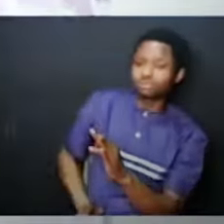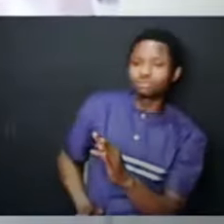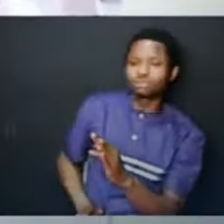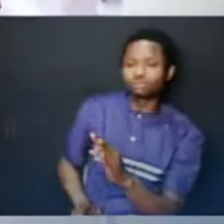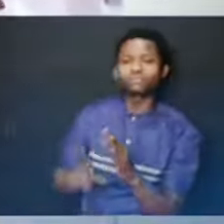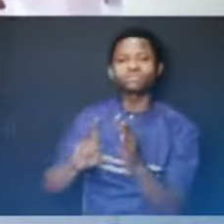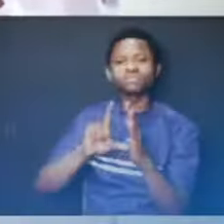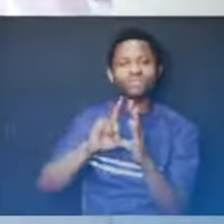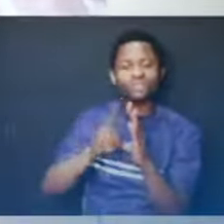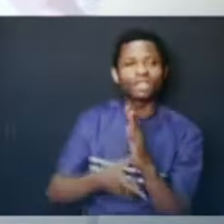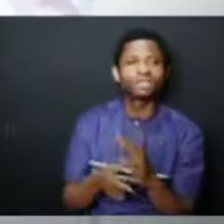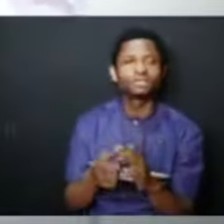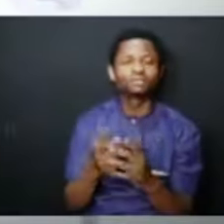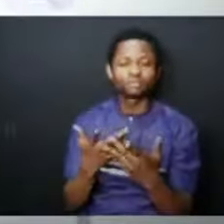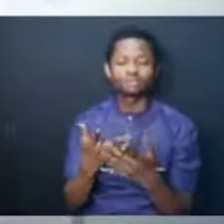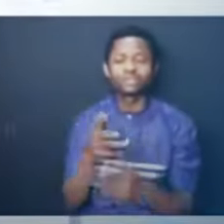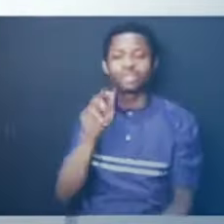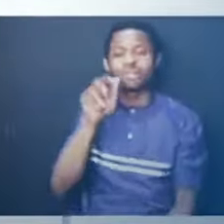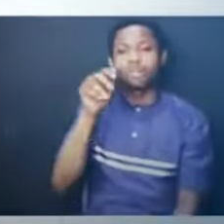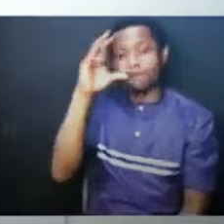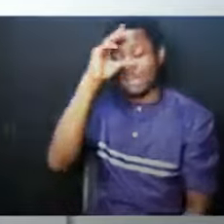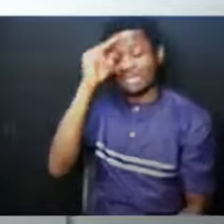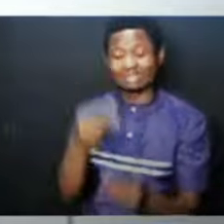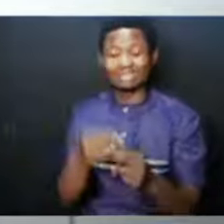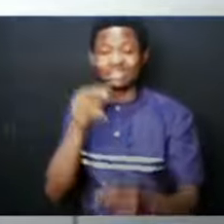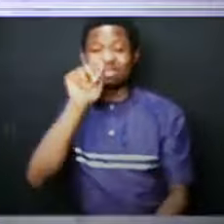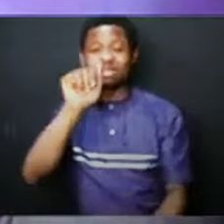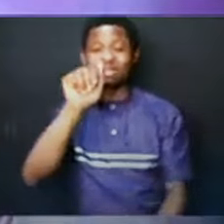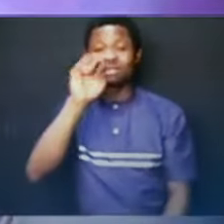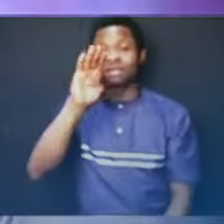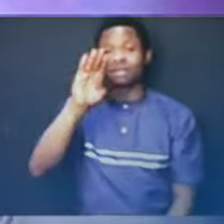Abisha told King David,